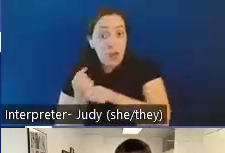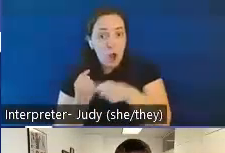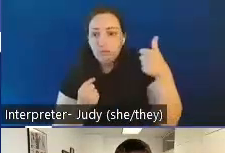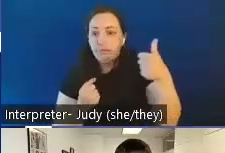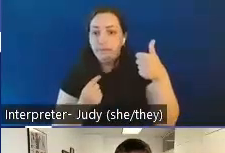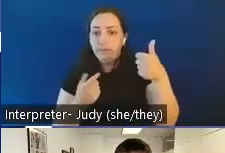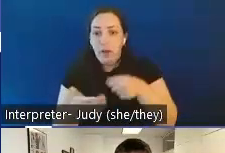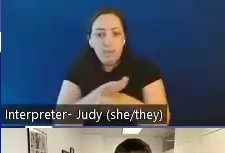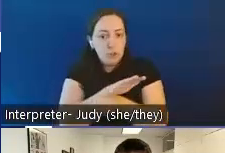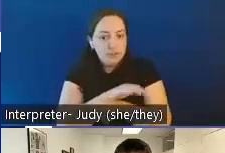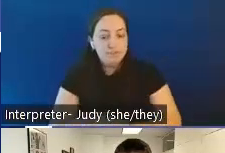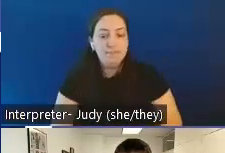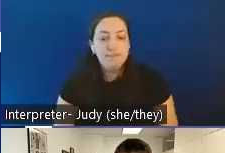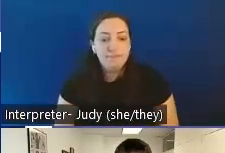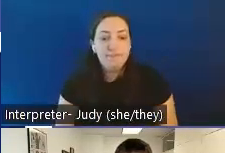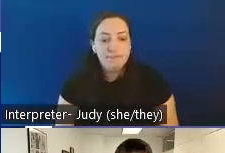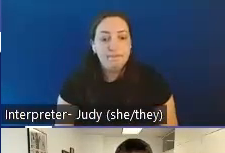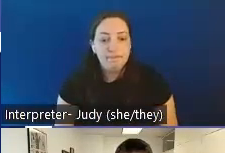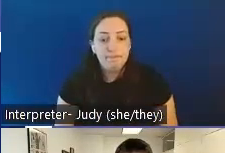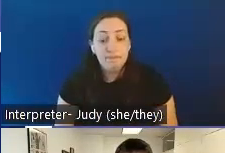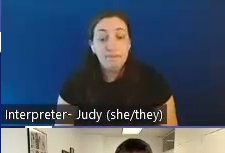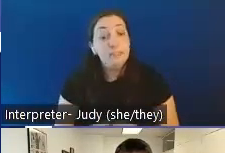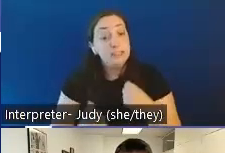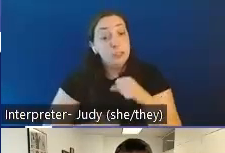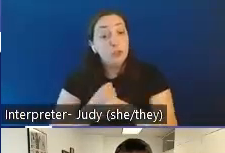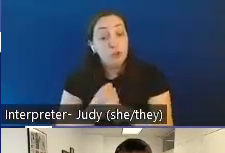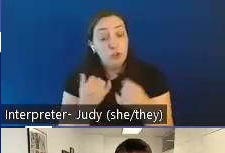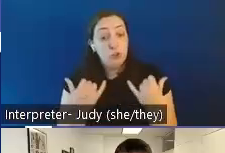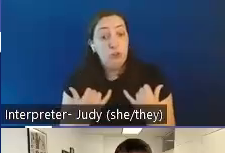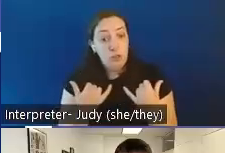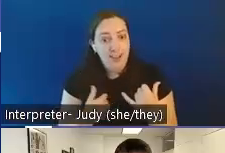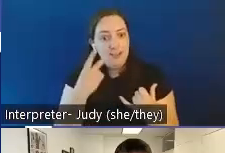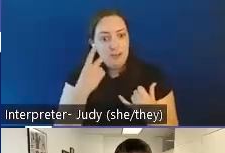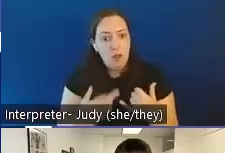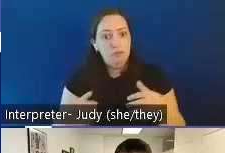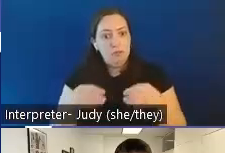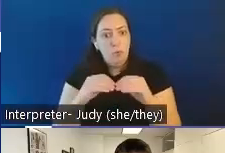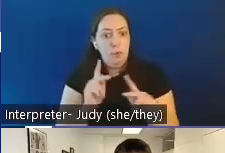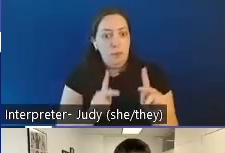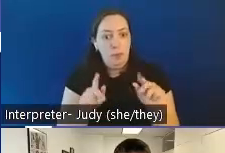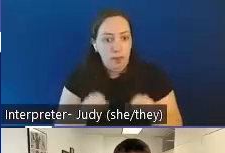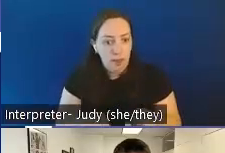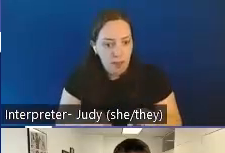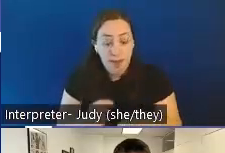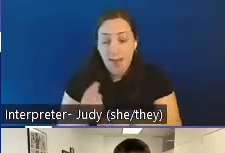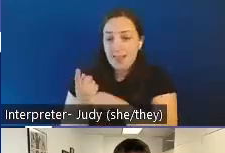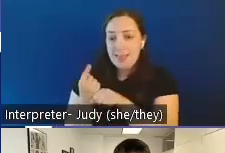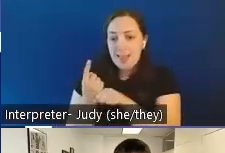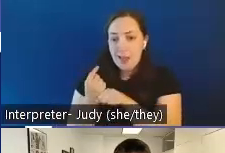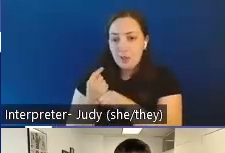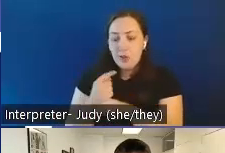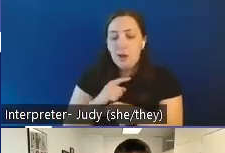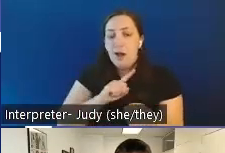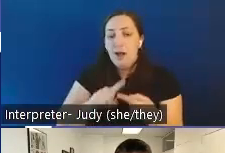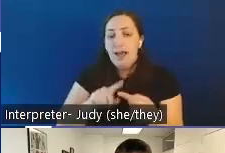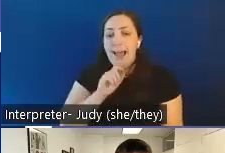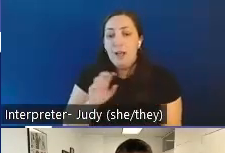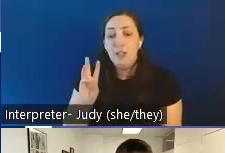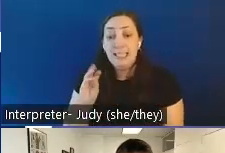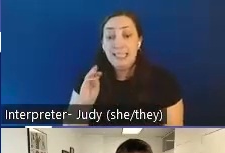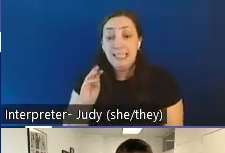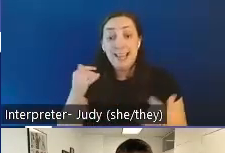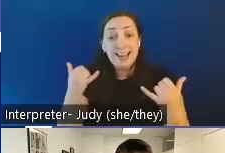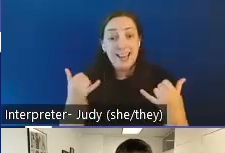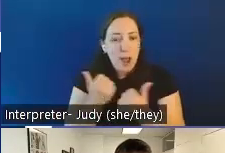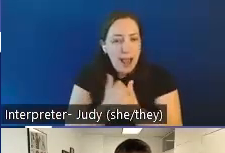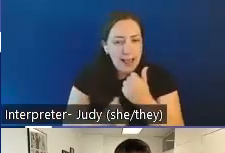this time. This year, we actually even saw expanded eligibility. So last year, it was only adults down to age 60. This year, it's adults